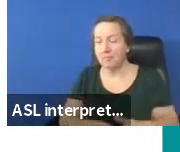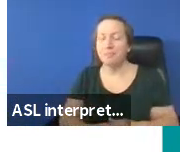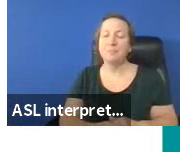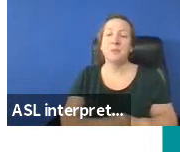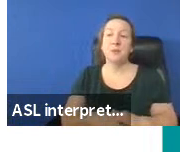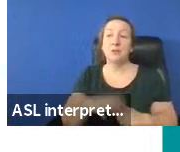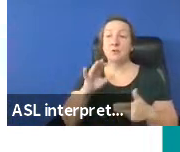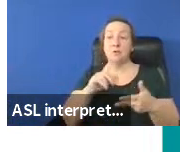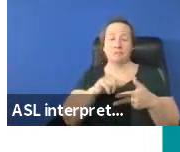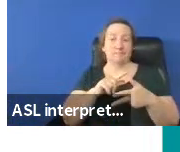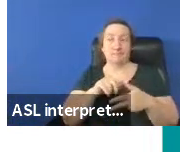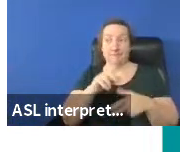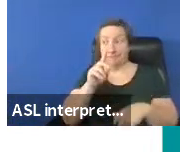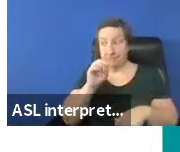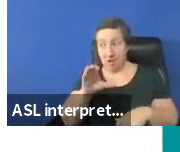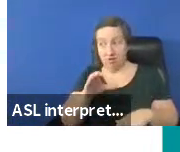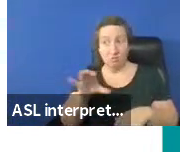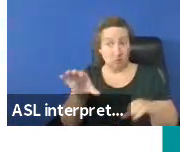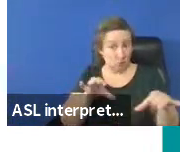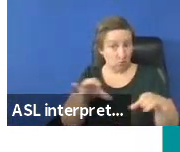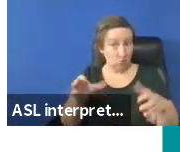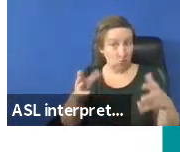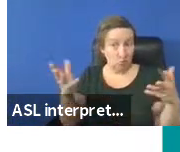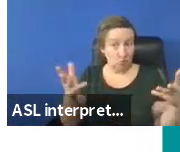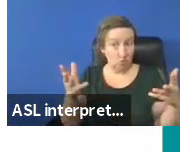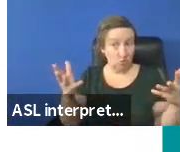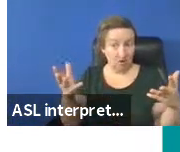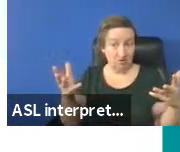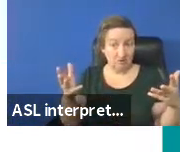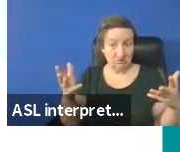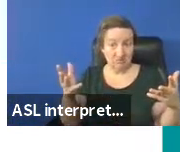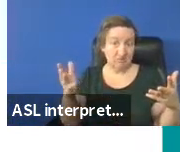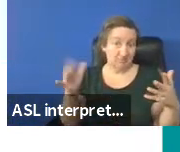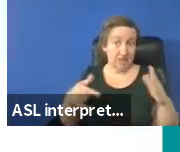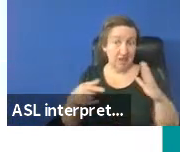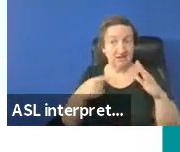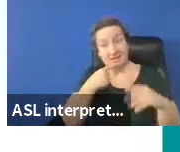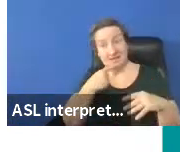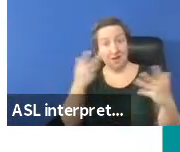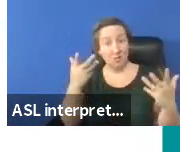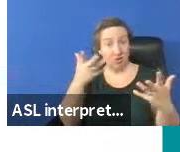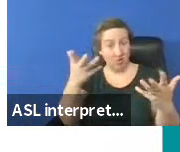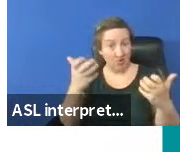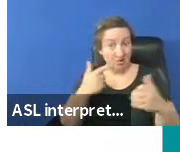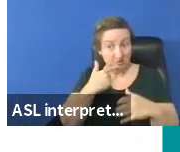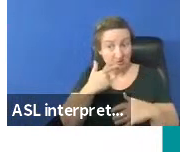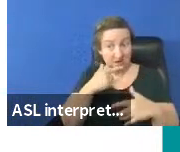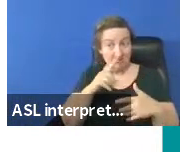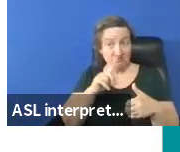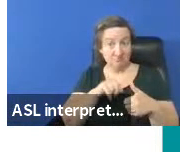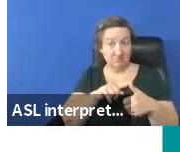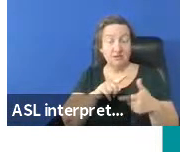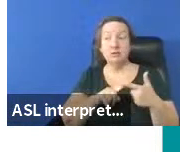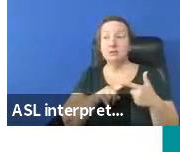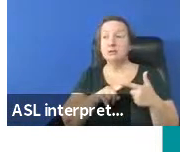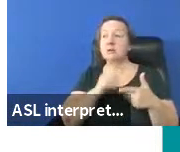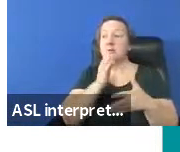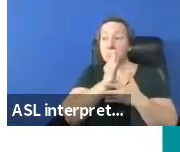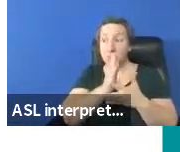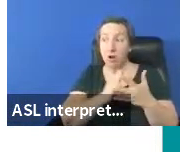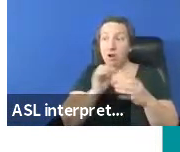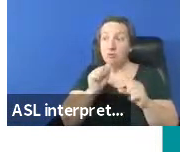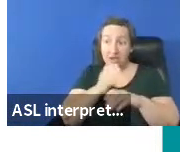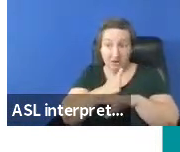the document do what you does it say the things you want it to say? Are there elements that